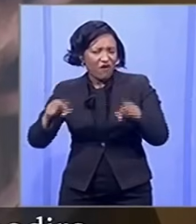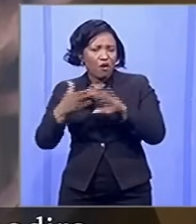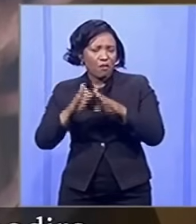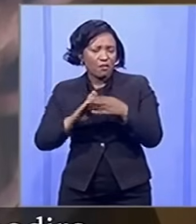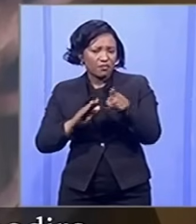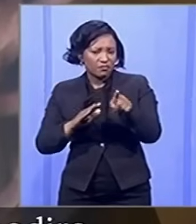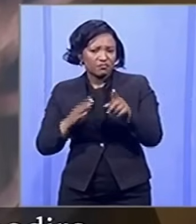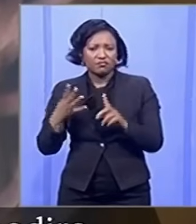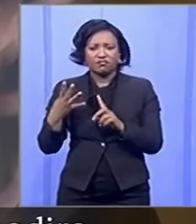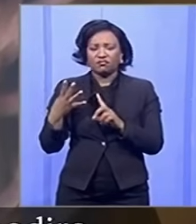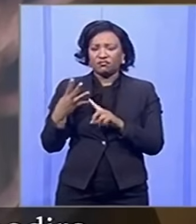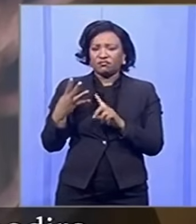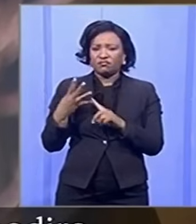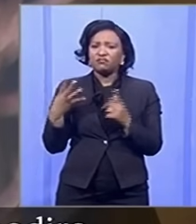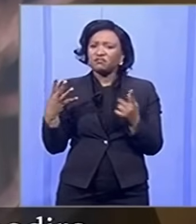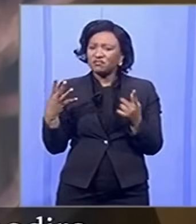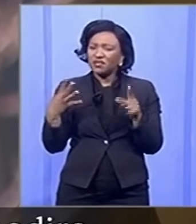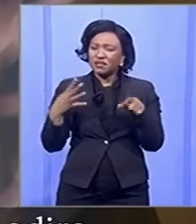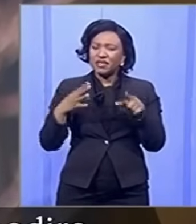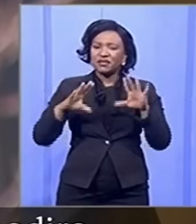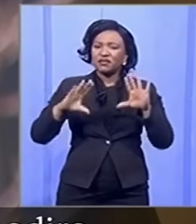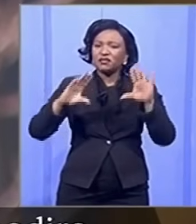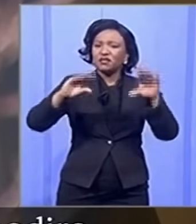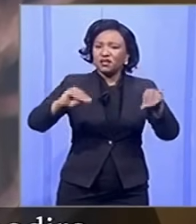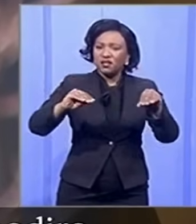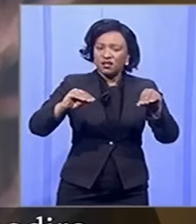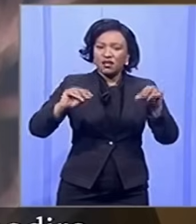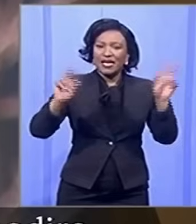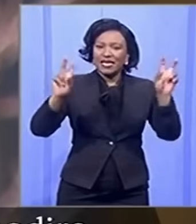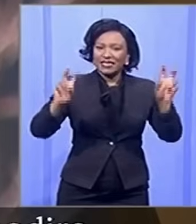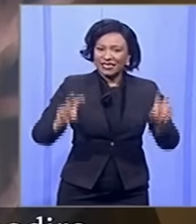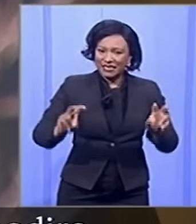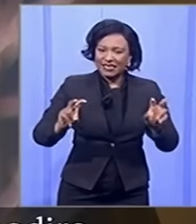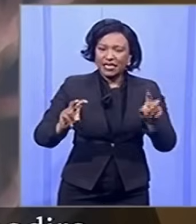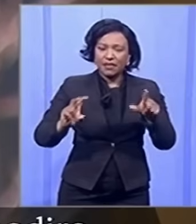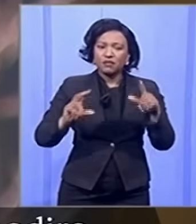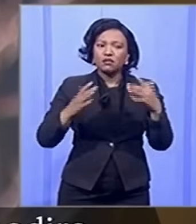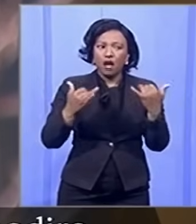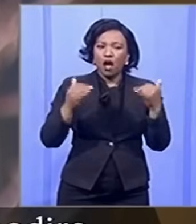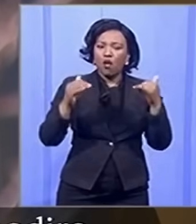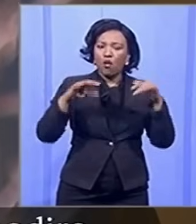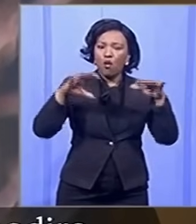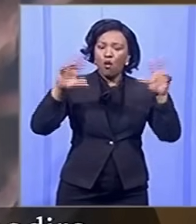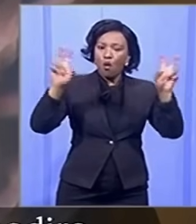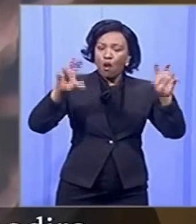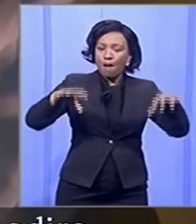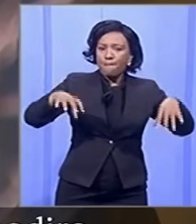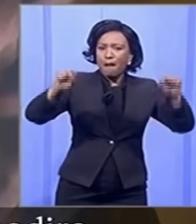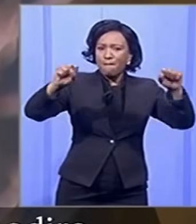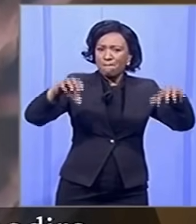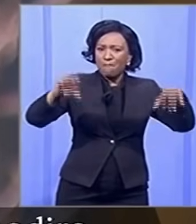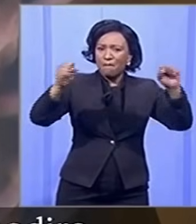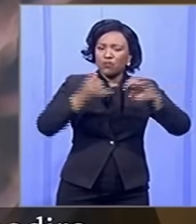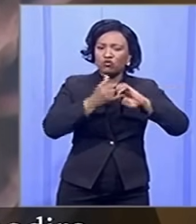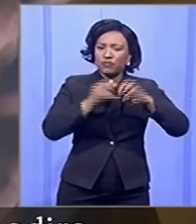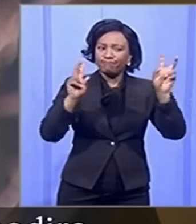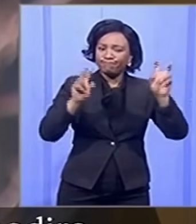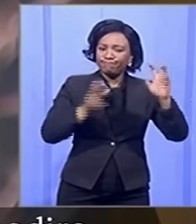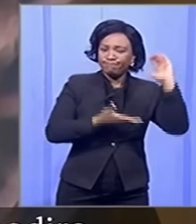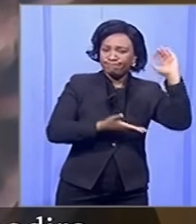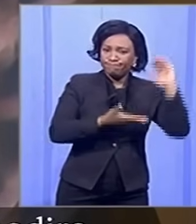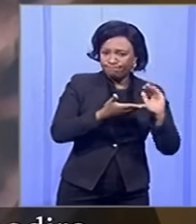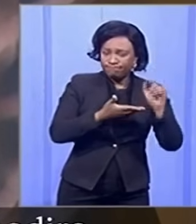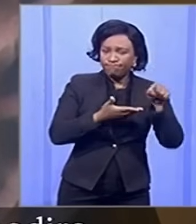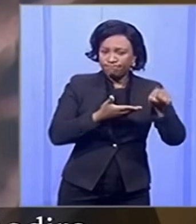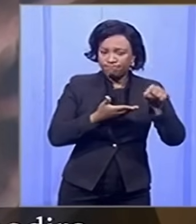An end to unplanned electricity load reduction, decisive and consistent measures